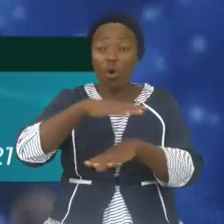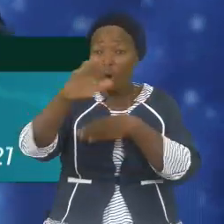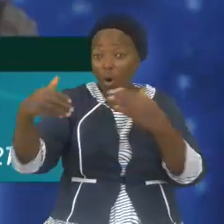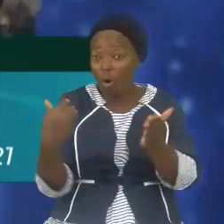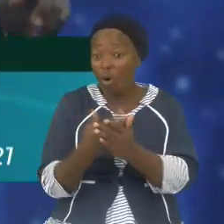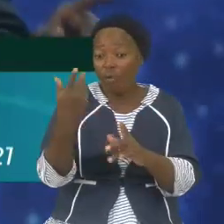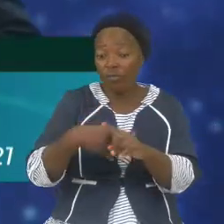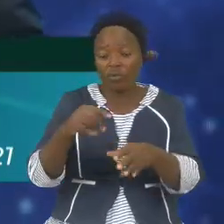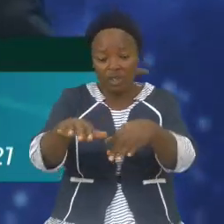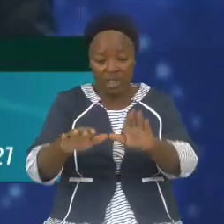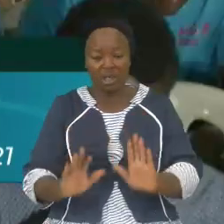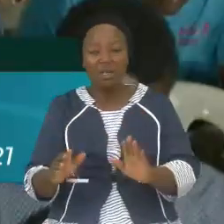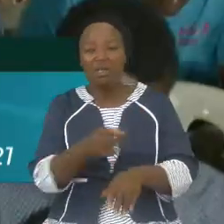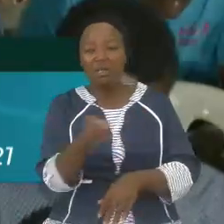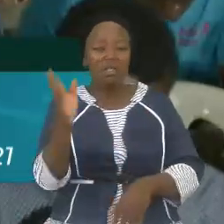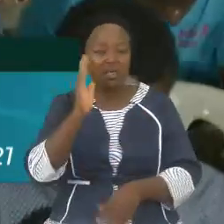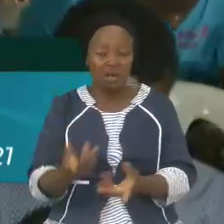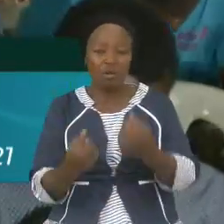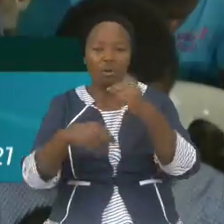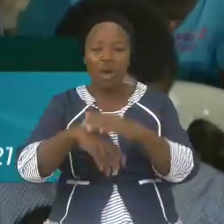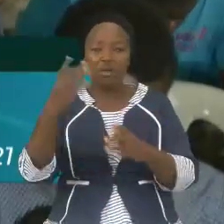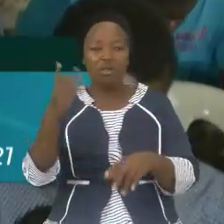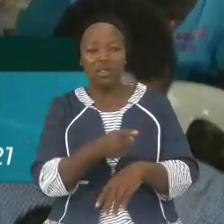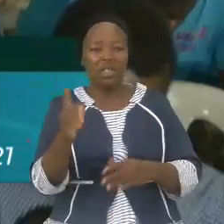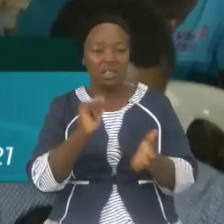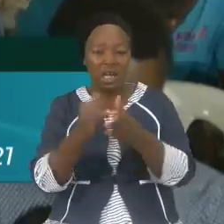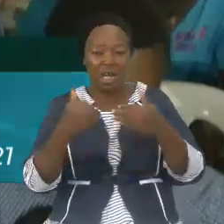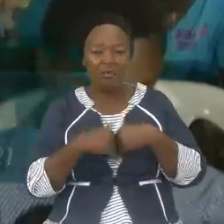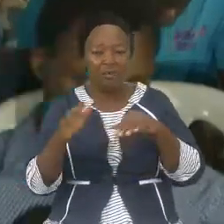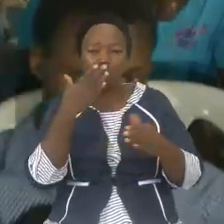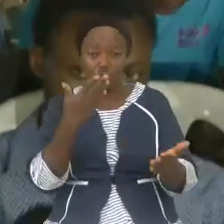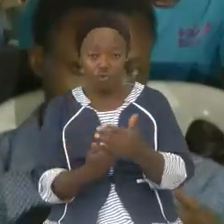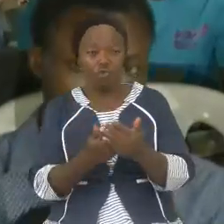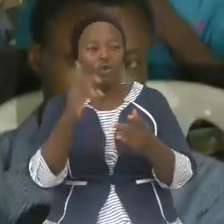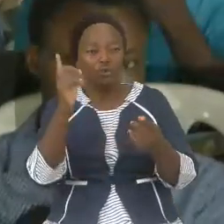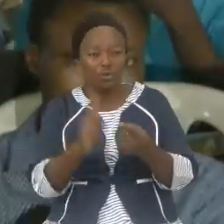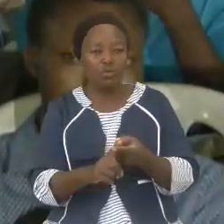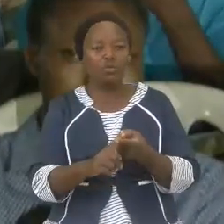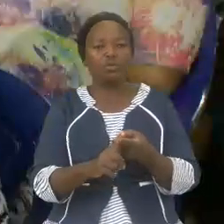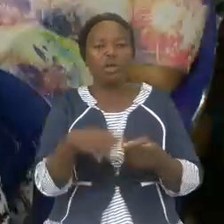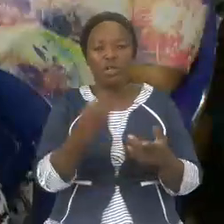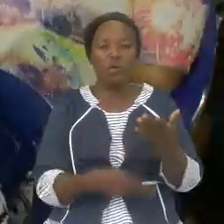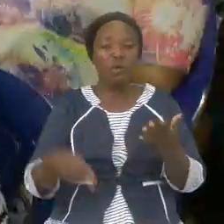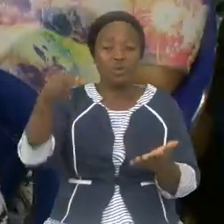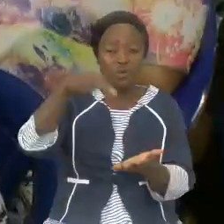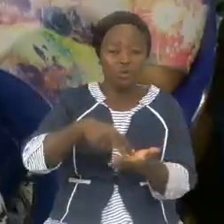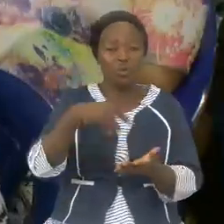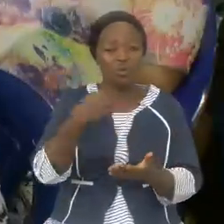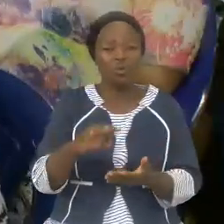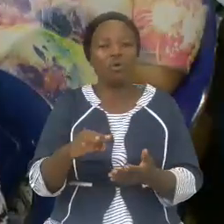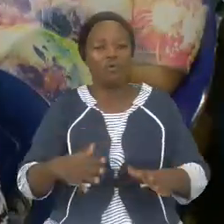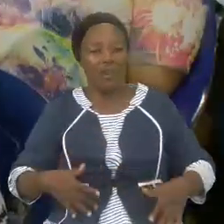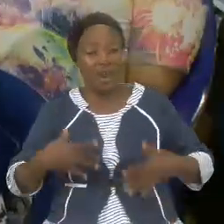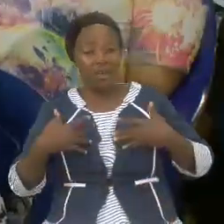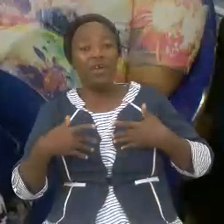come forth, they that have done good unto the resurrection of life,